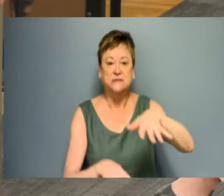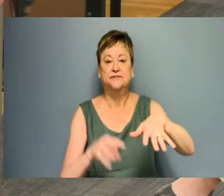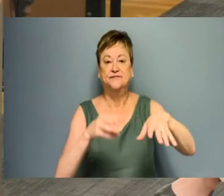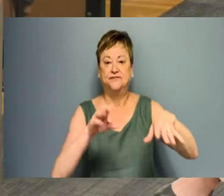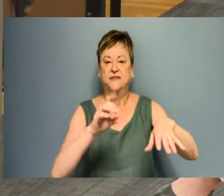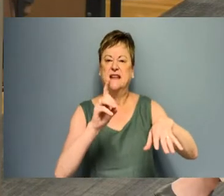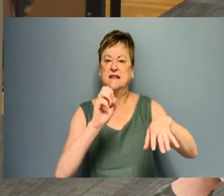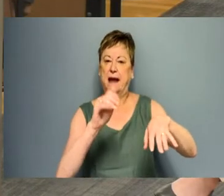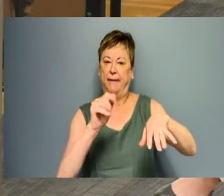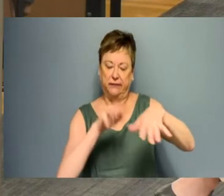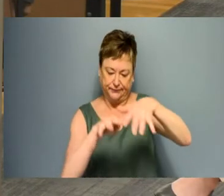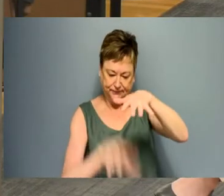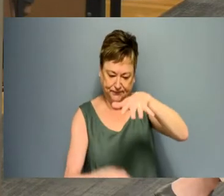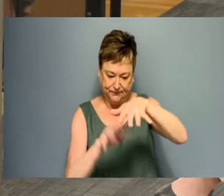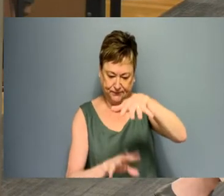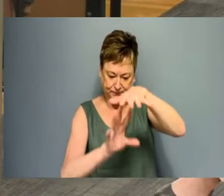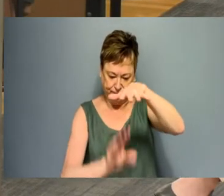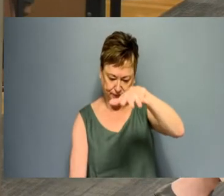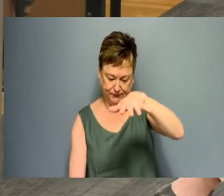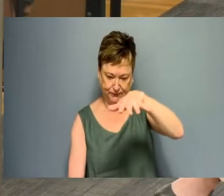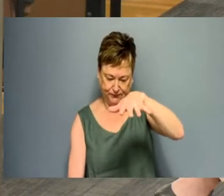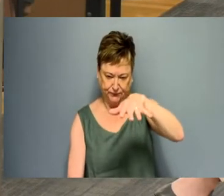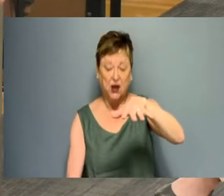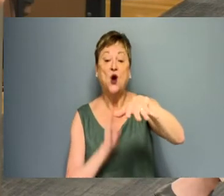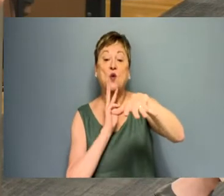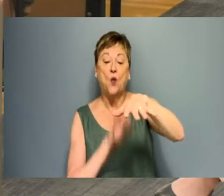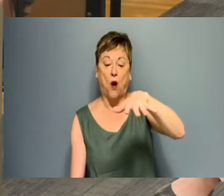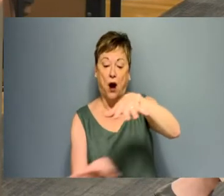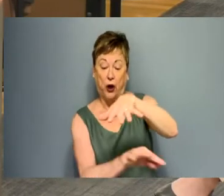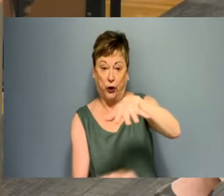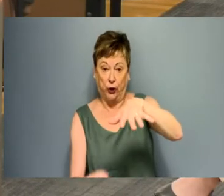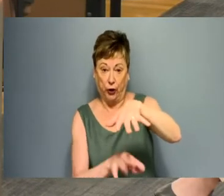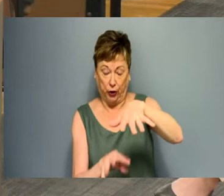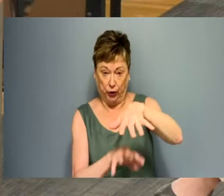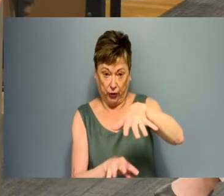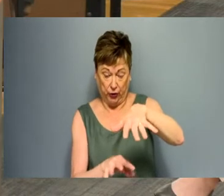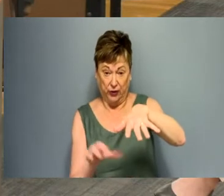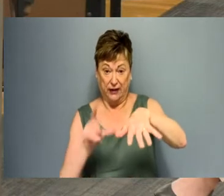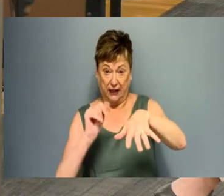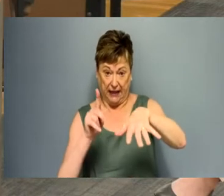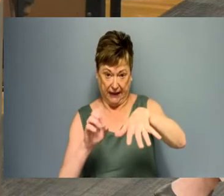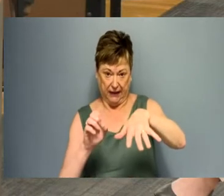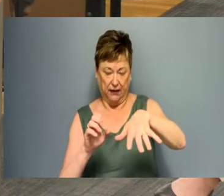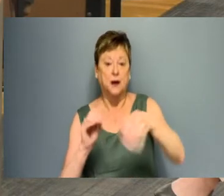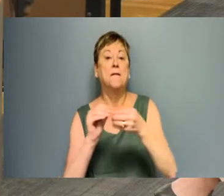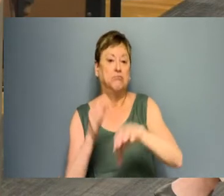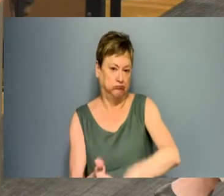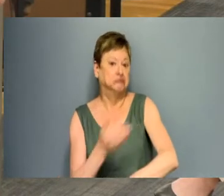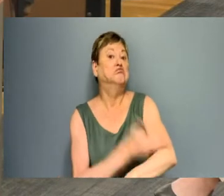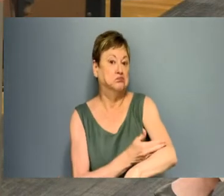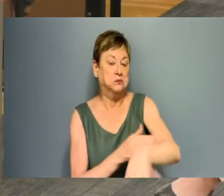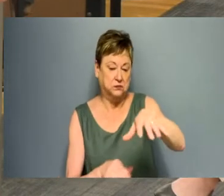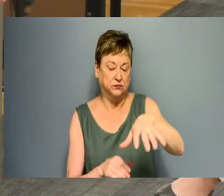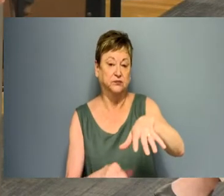into the base of the lake, and then the water body of the rest of the lake would be much improved. At the